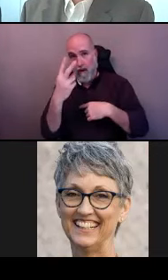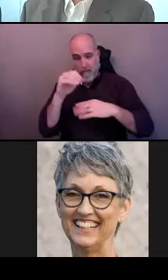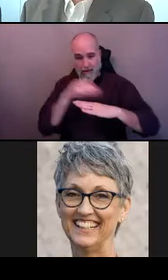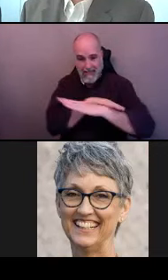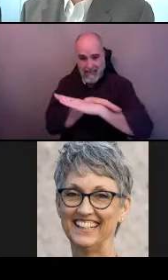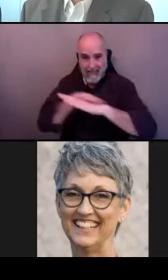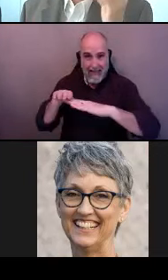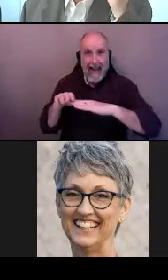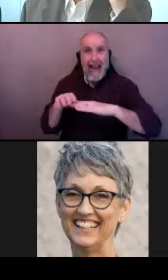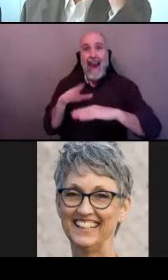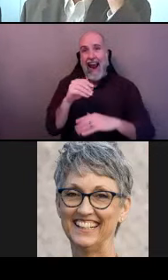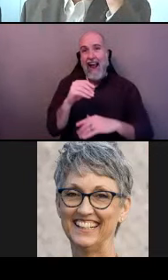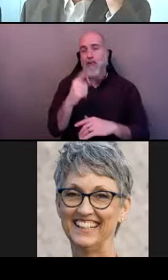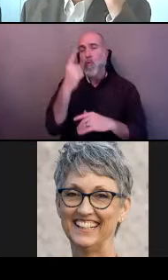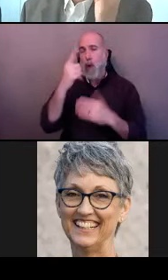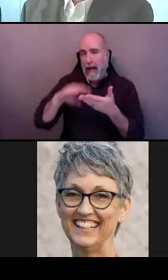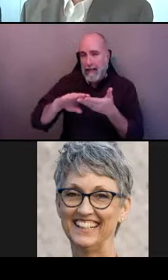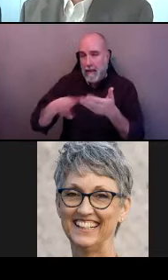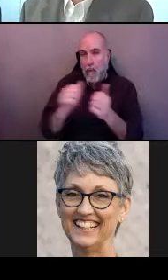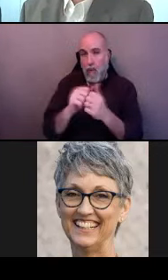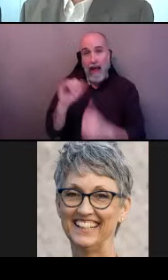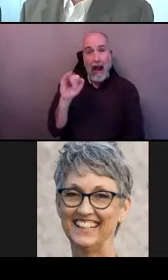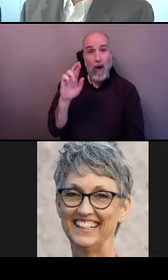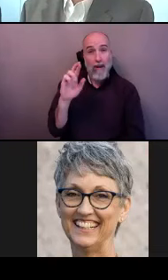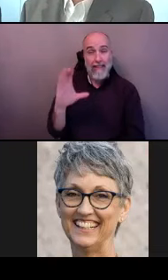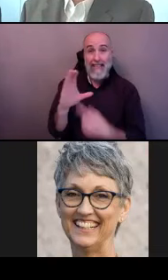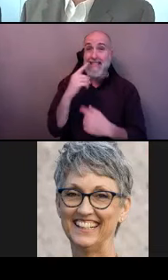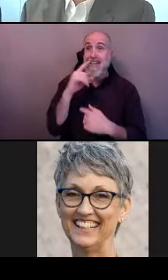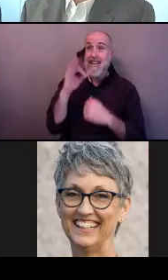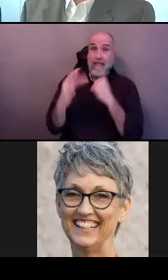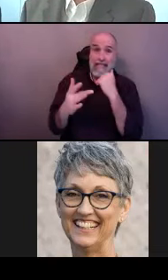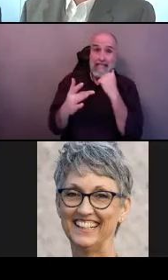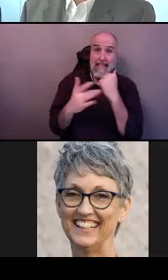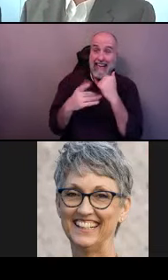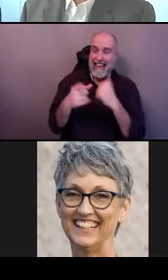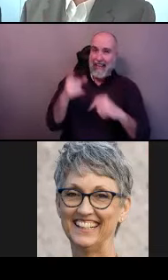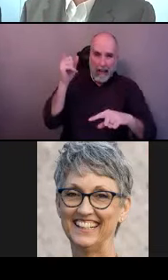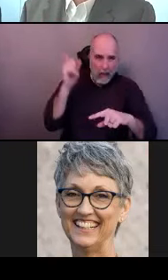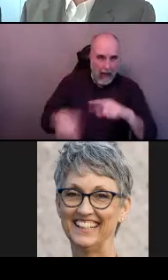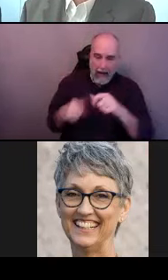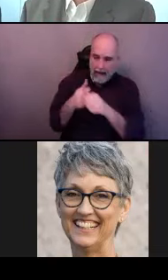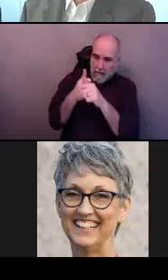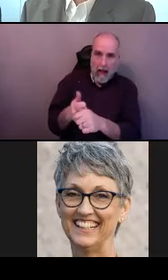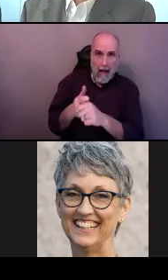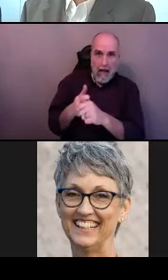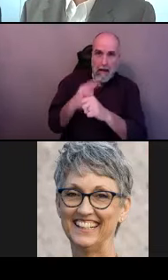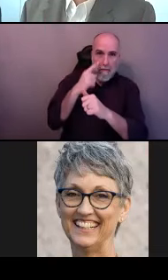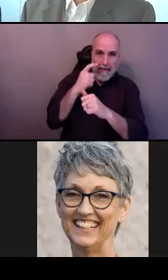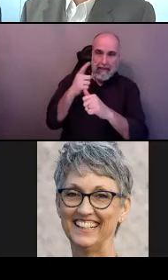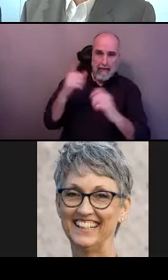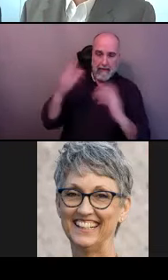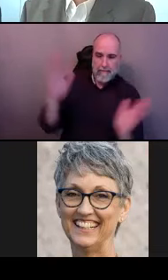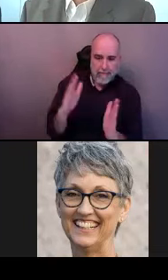that there is an exception in the IRC that if it is technically infeasible to comply because of site